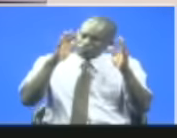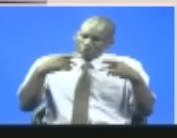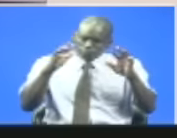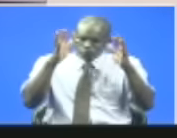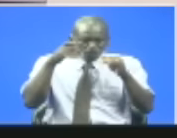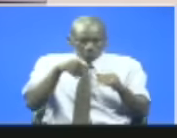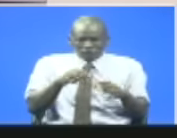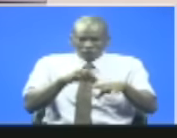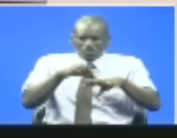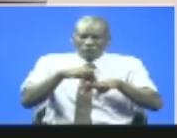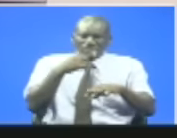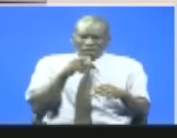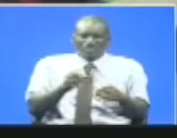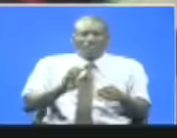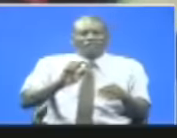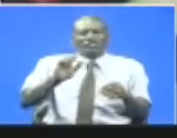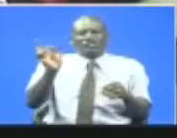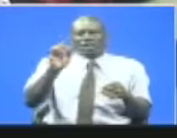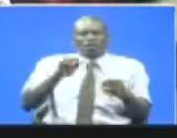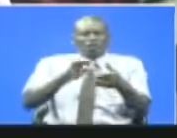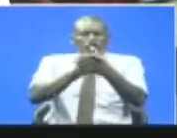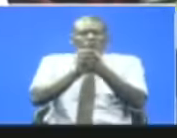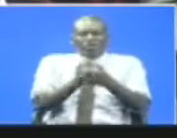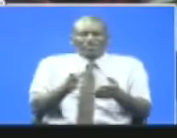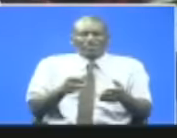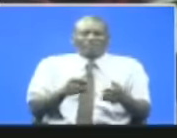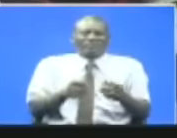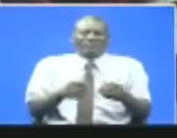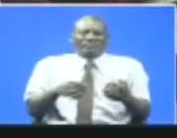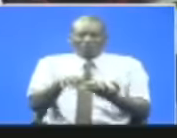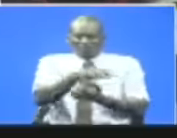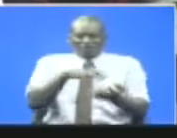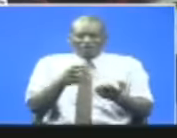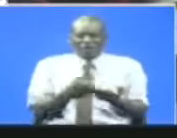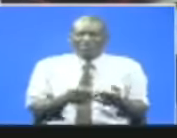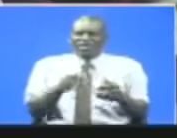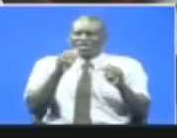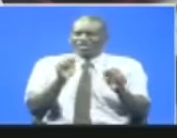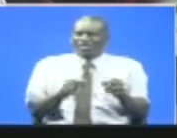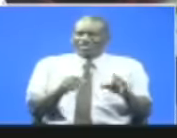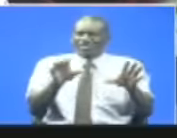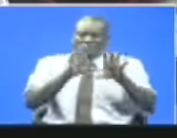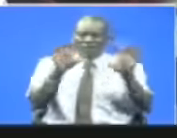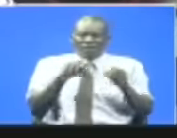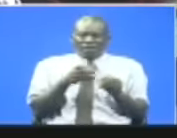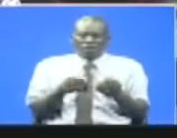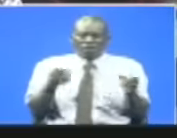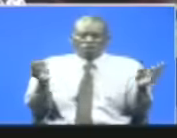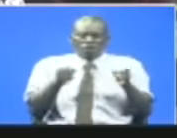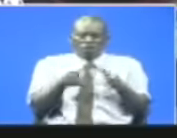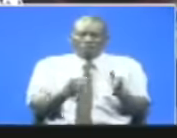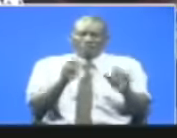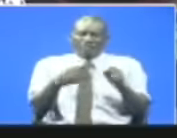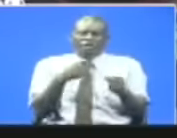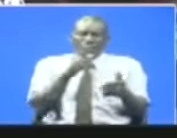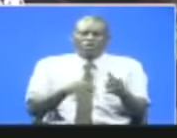know, this Nairobi Jubilee thing is becoming interesting by the day. I think I can sum it up in a very simple way. One,